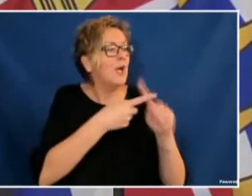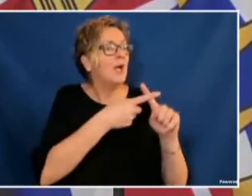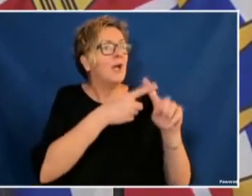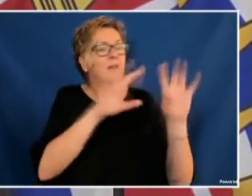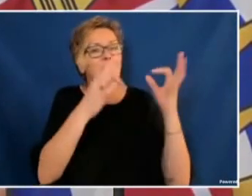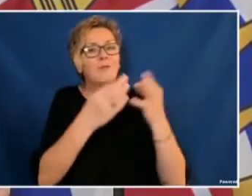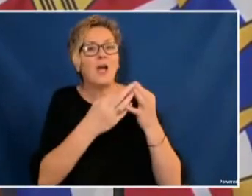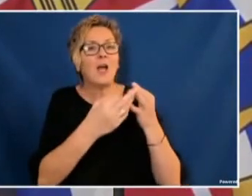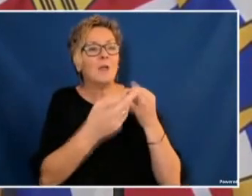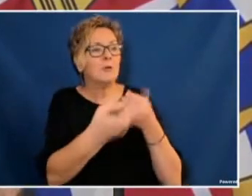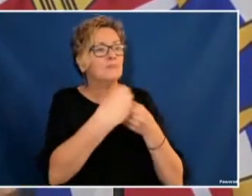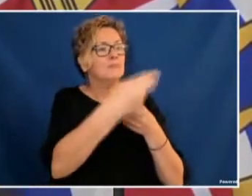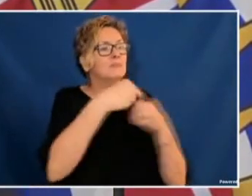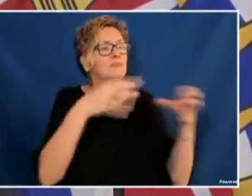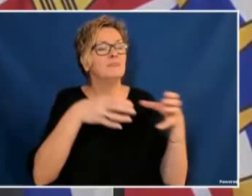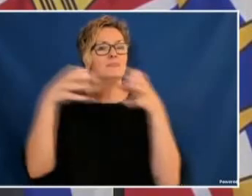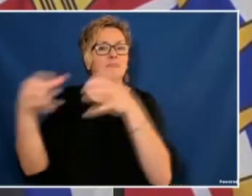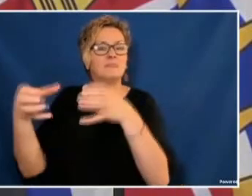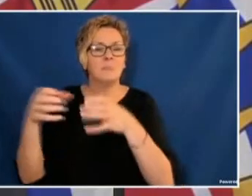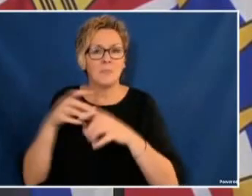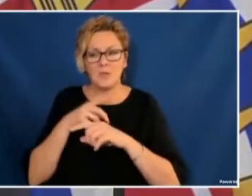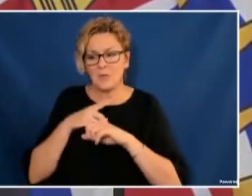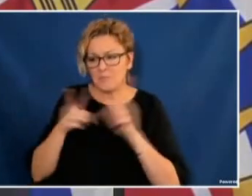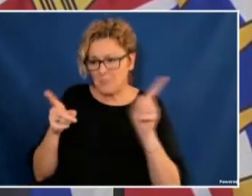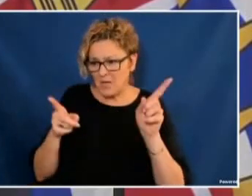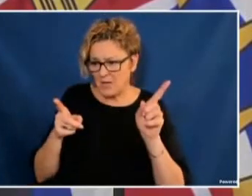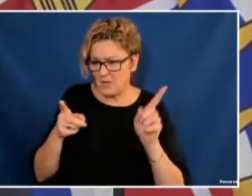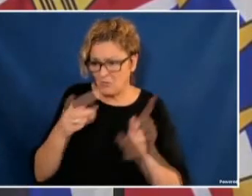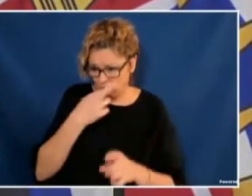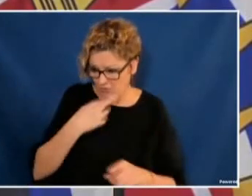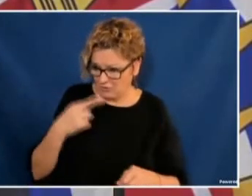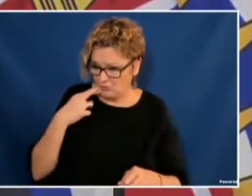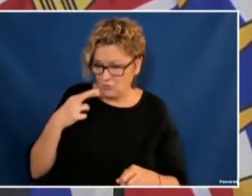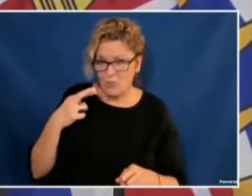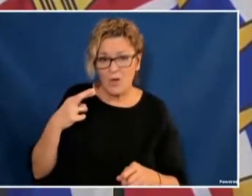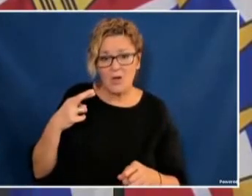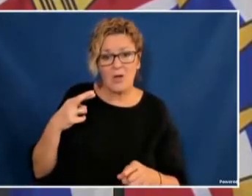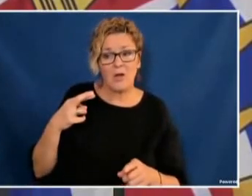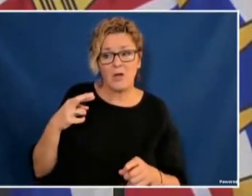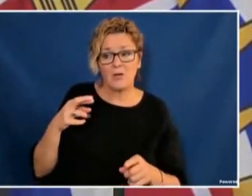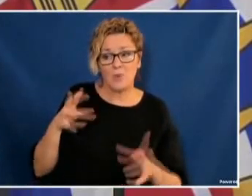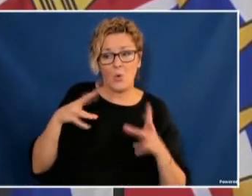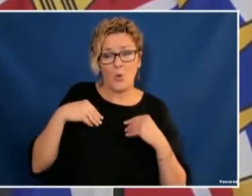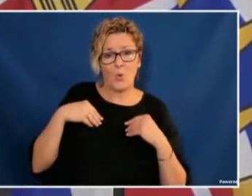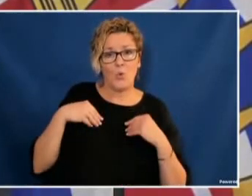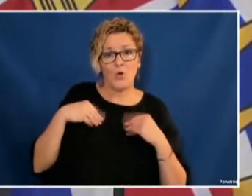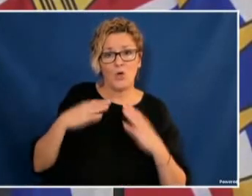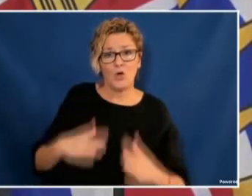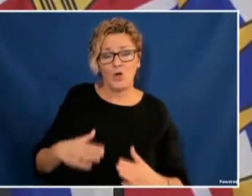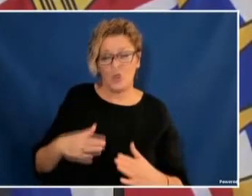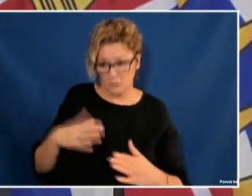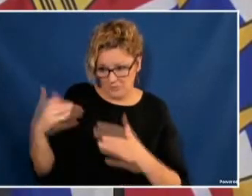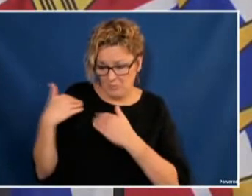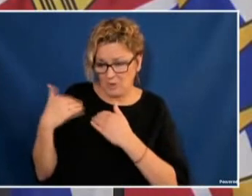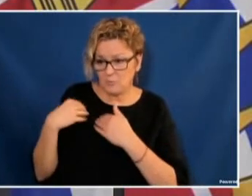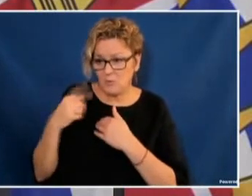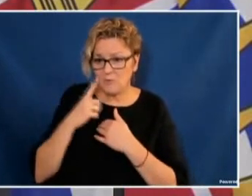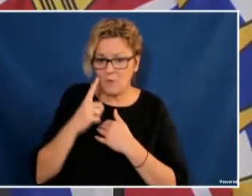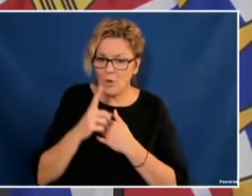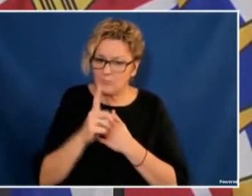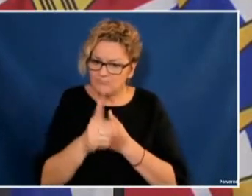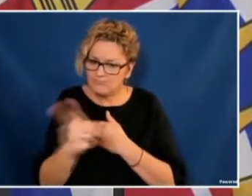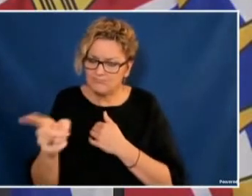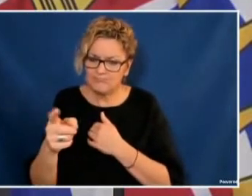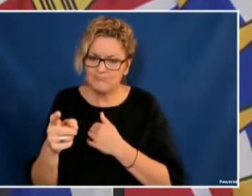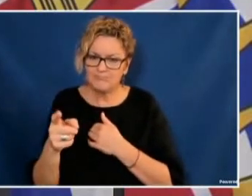people, but we can do that without taking it out on the people who are working in those environments, because this is about keeping them